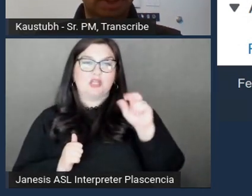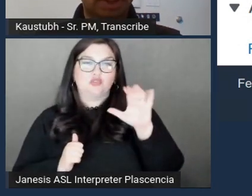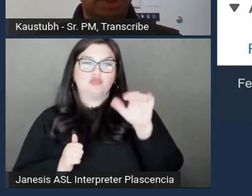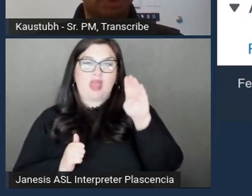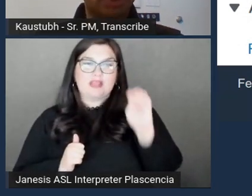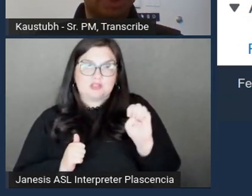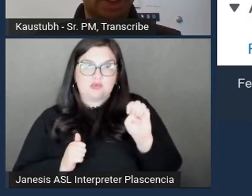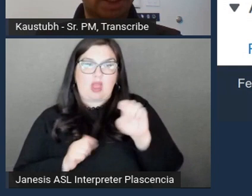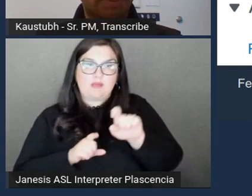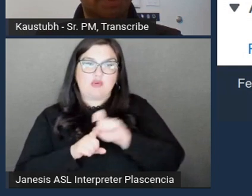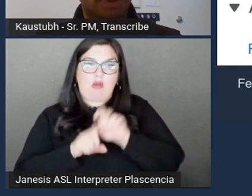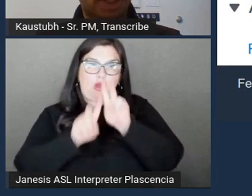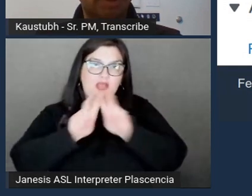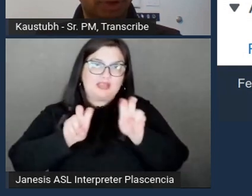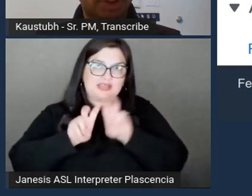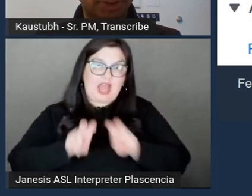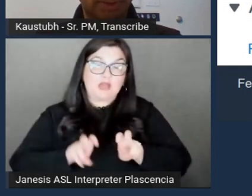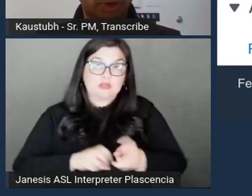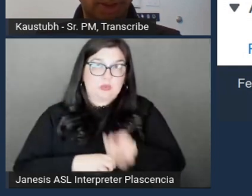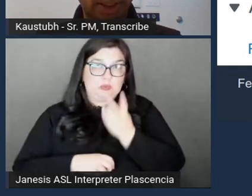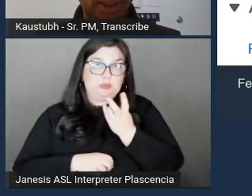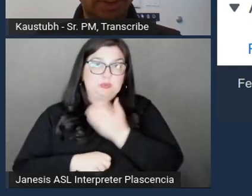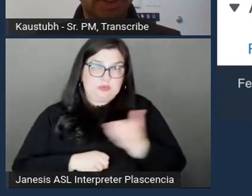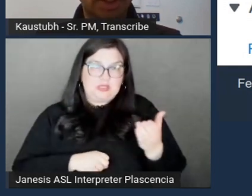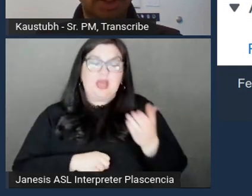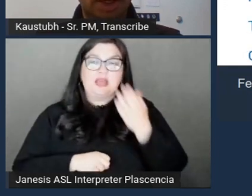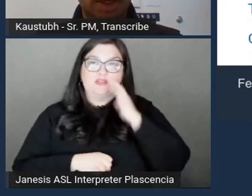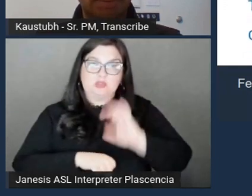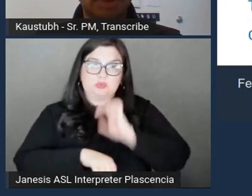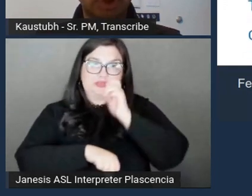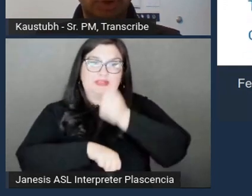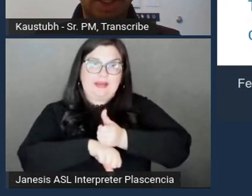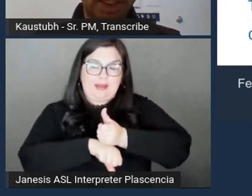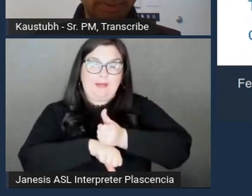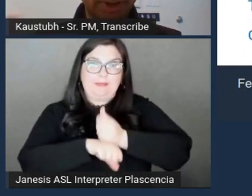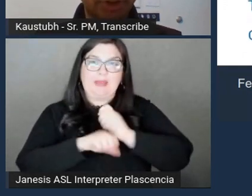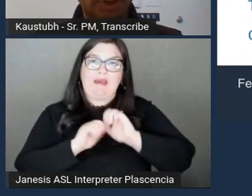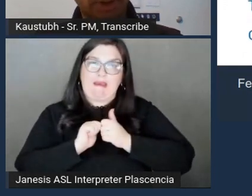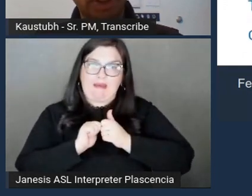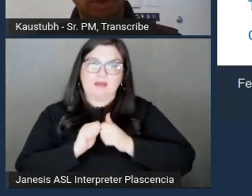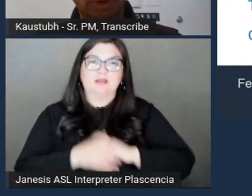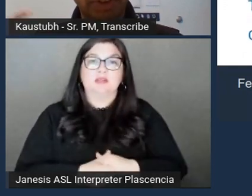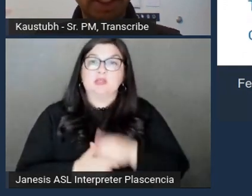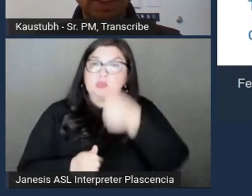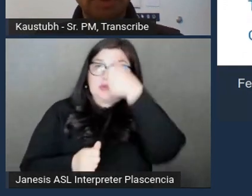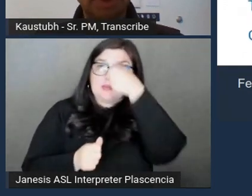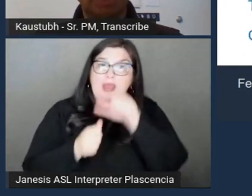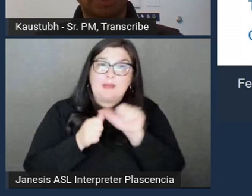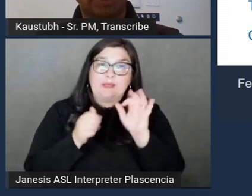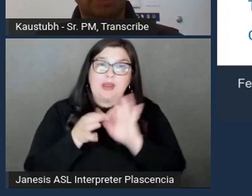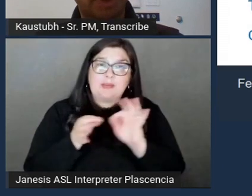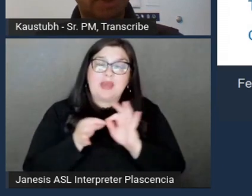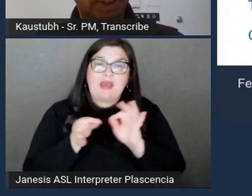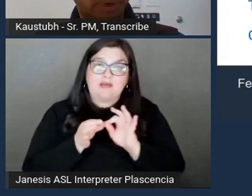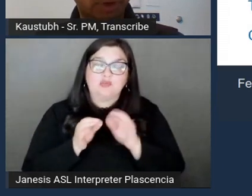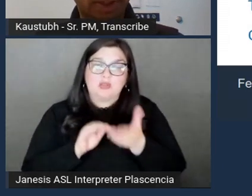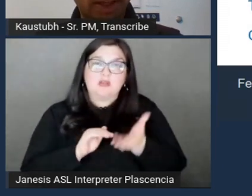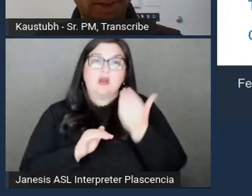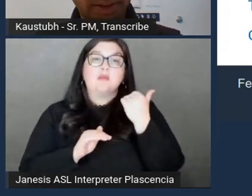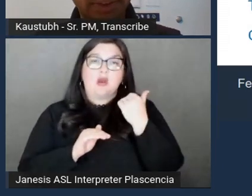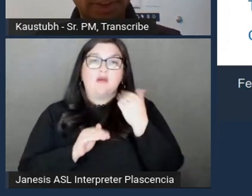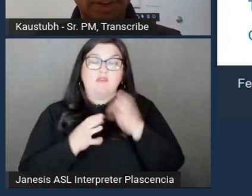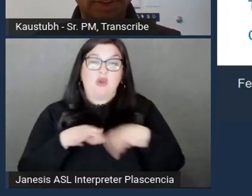this, to setting up Amazon Transcribe call analytics. So like I mentioned earlier, one of the key features of Transcribe